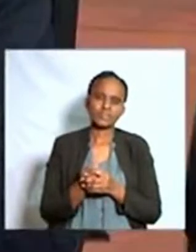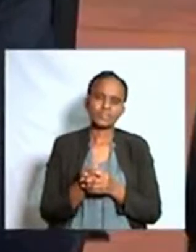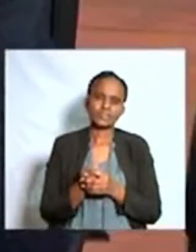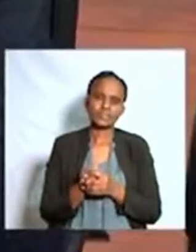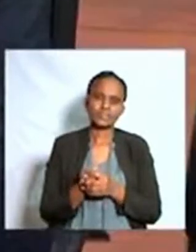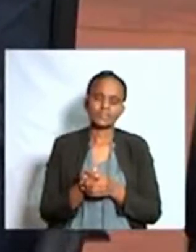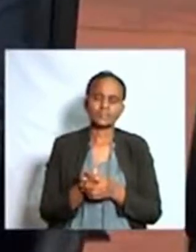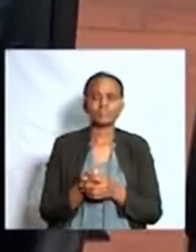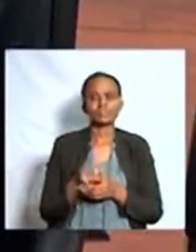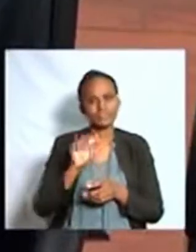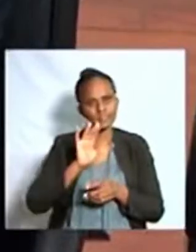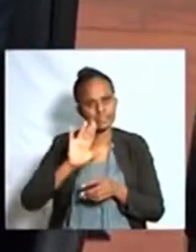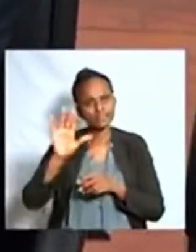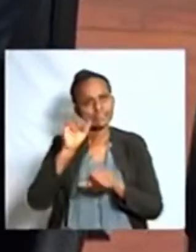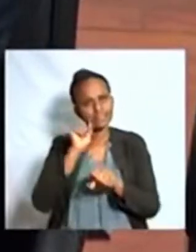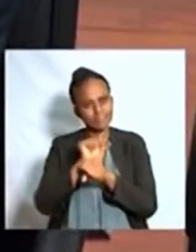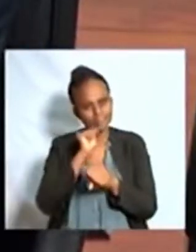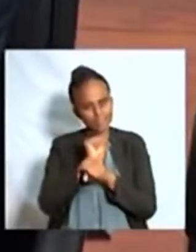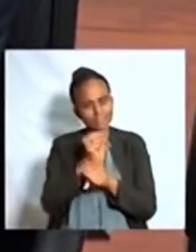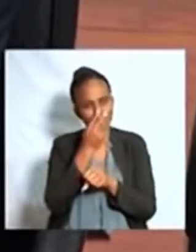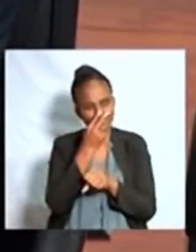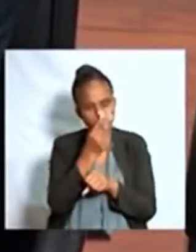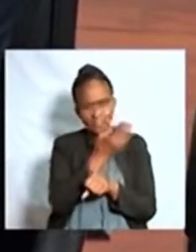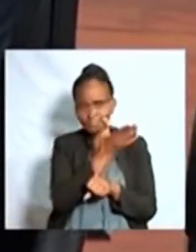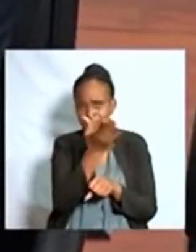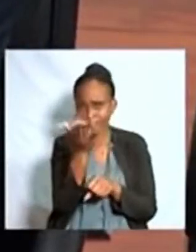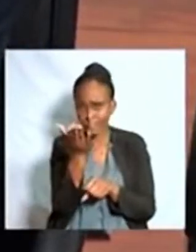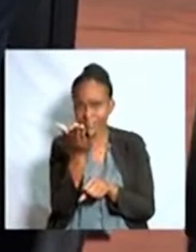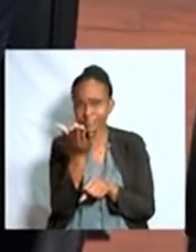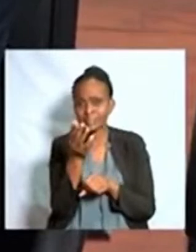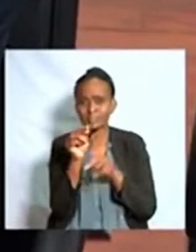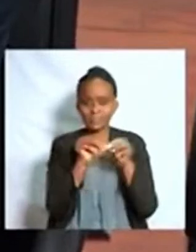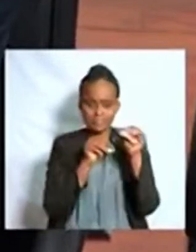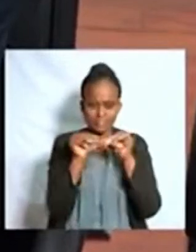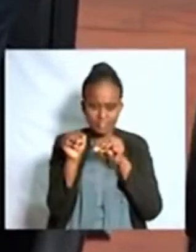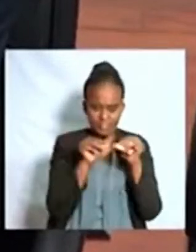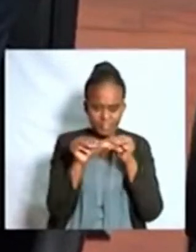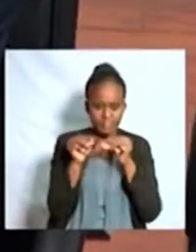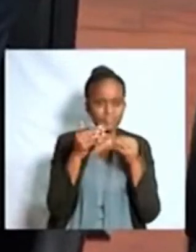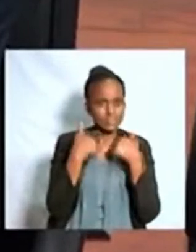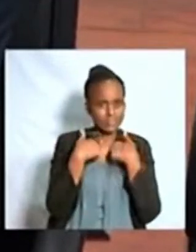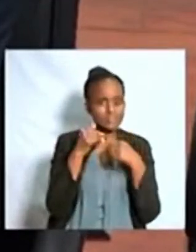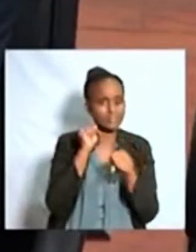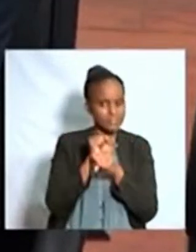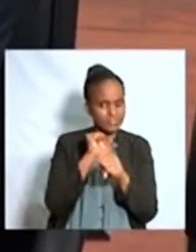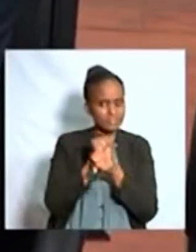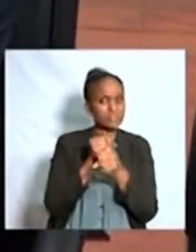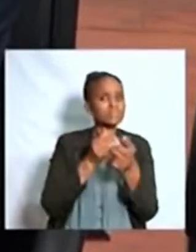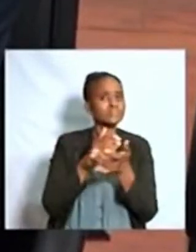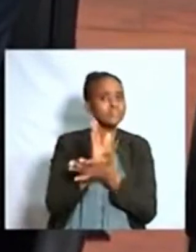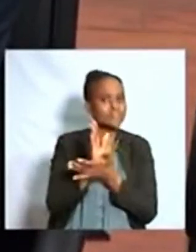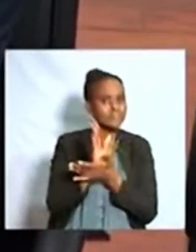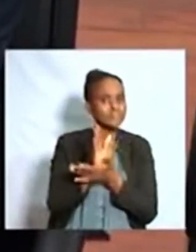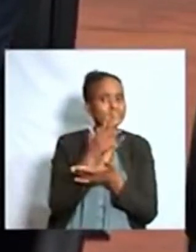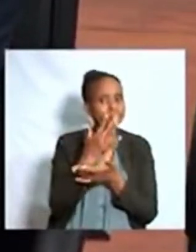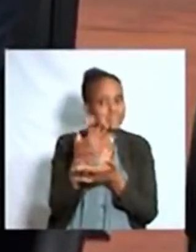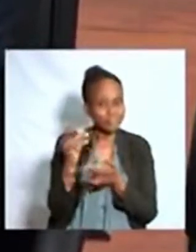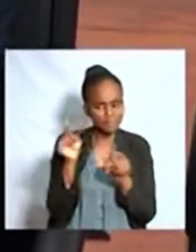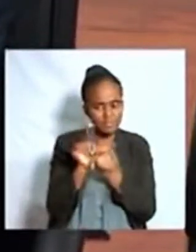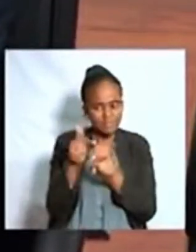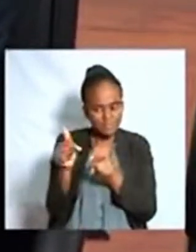Your role is to see to it whether management has done a right what thing, and